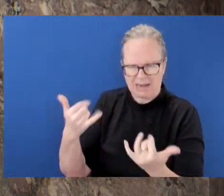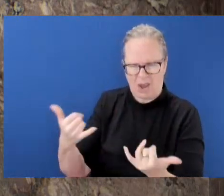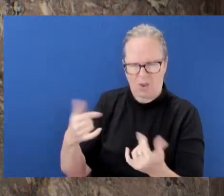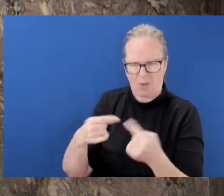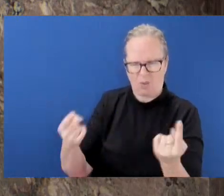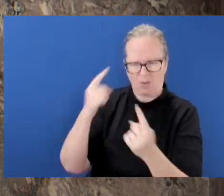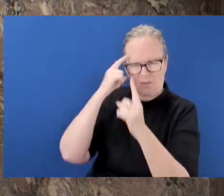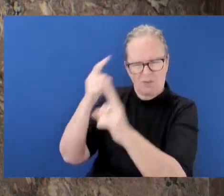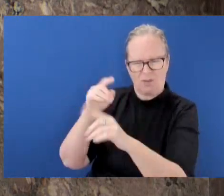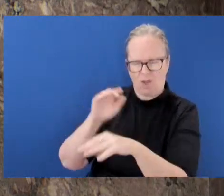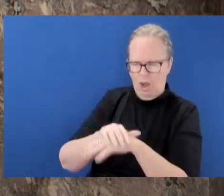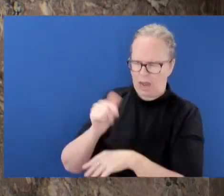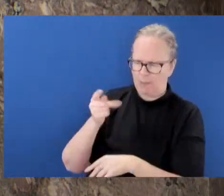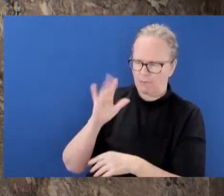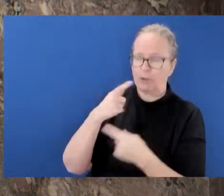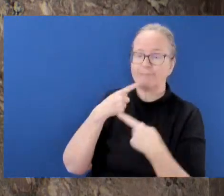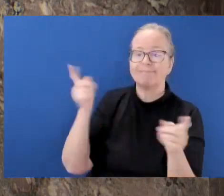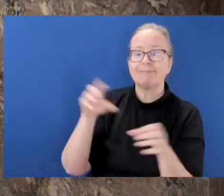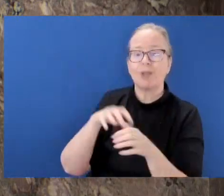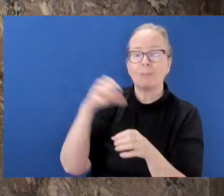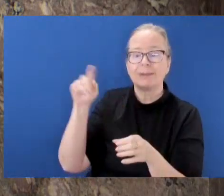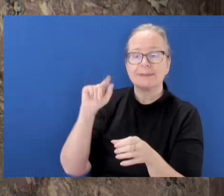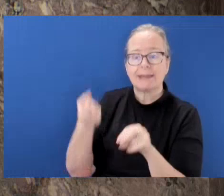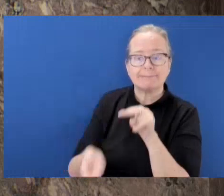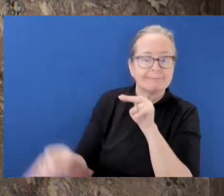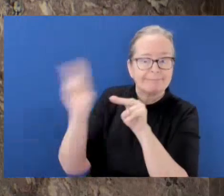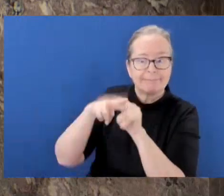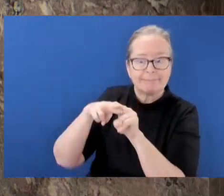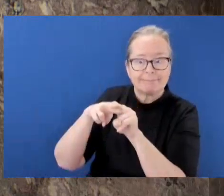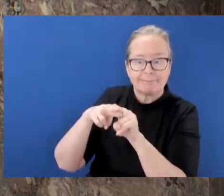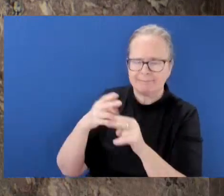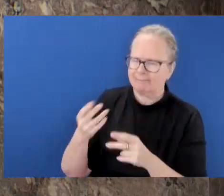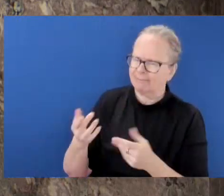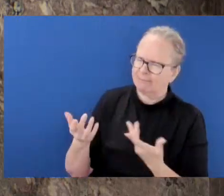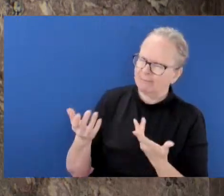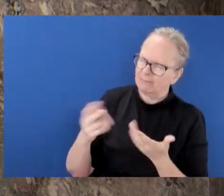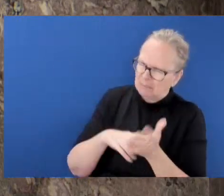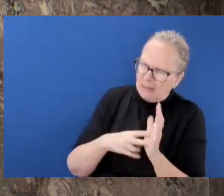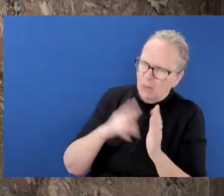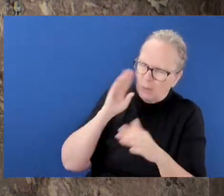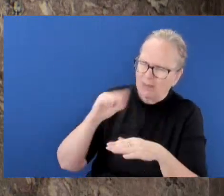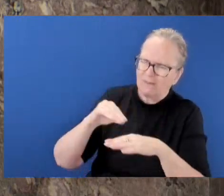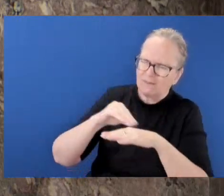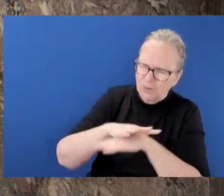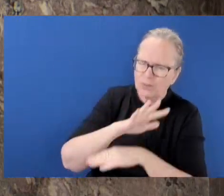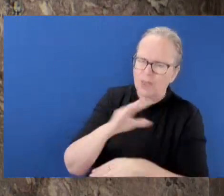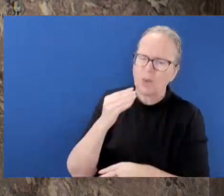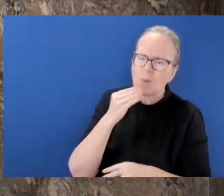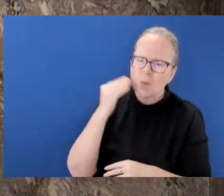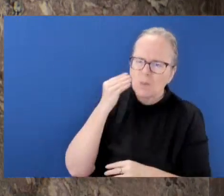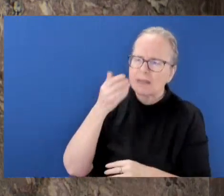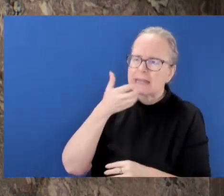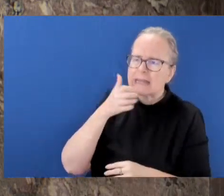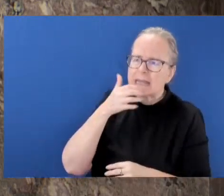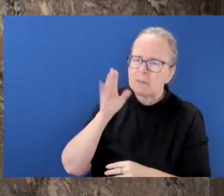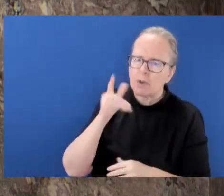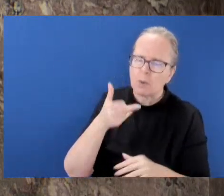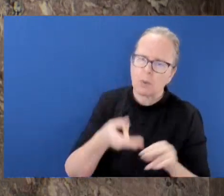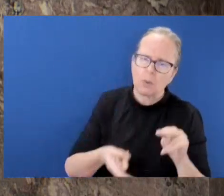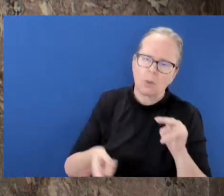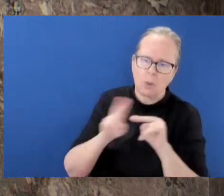carbon tax on heating your home. Heating our homes is essential, and budgets are tighter than ever. But this radical NDP